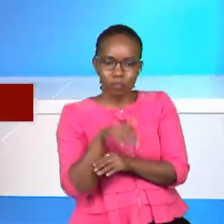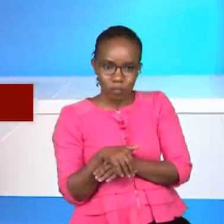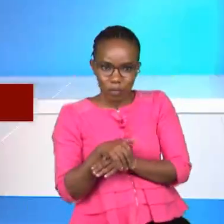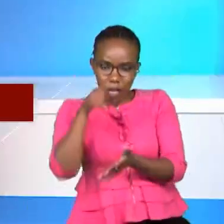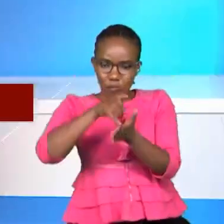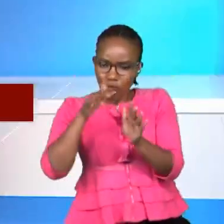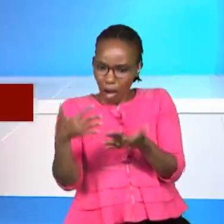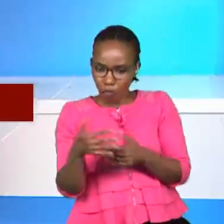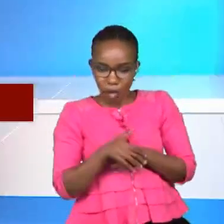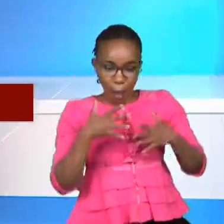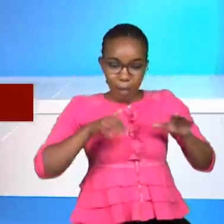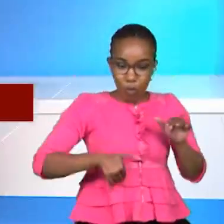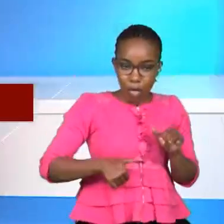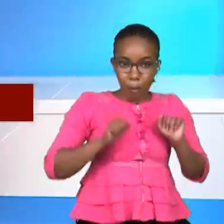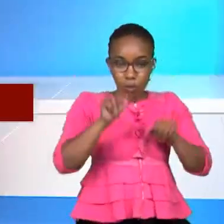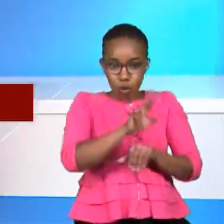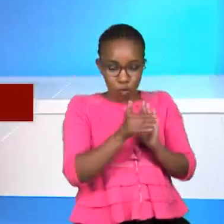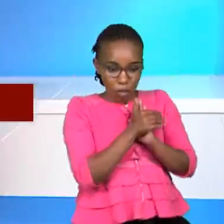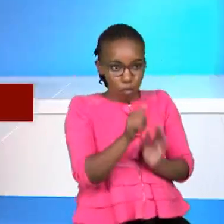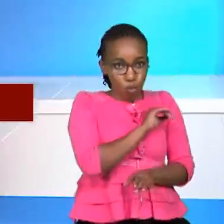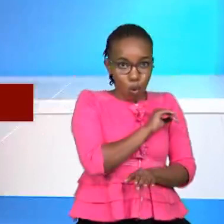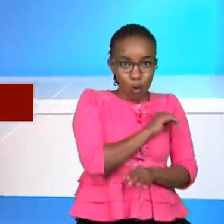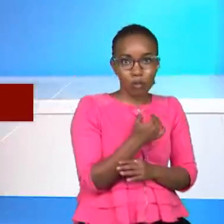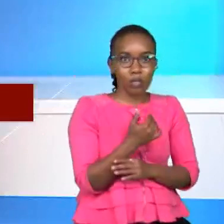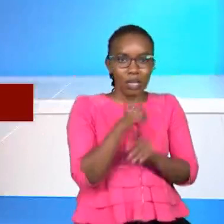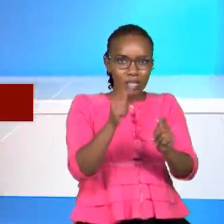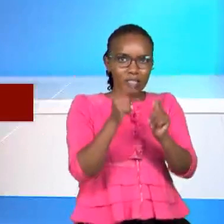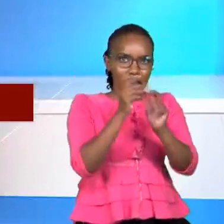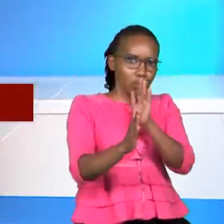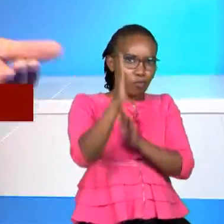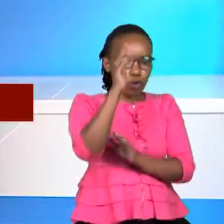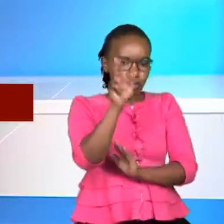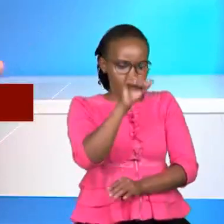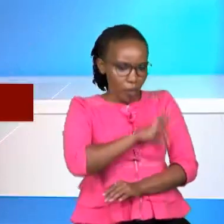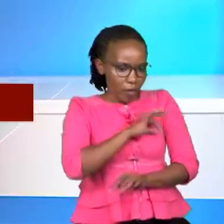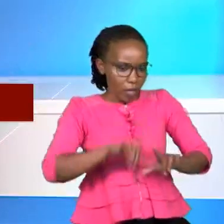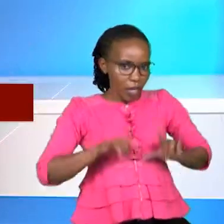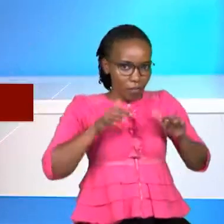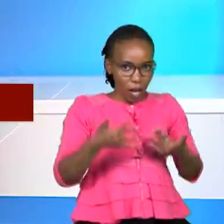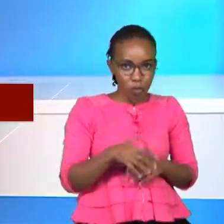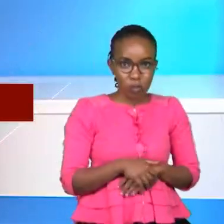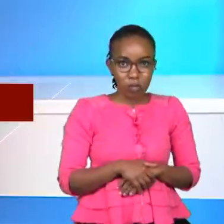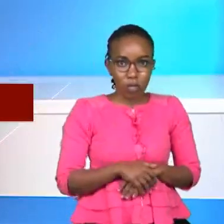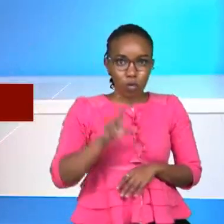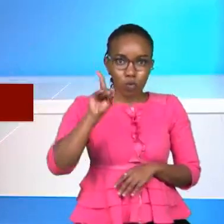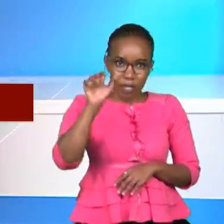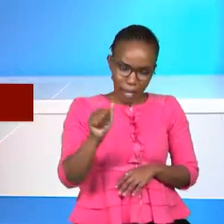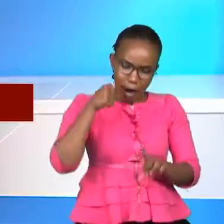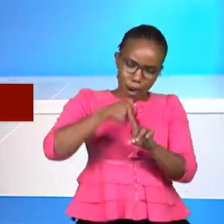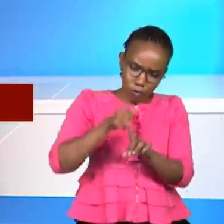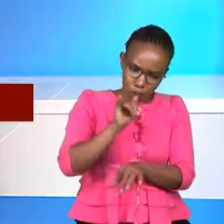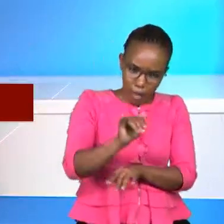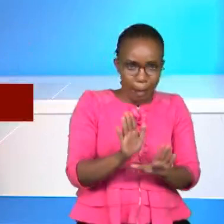table such that young people can use their skill sets, God-given gifts and talents to earn a living? That is what we stand for at UDA.